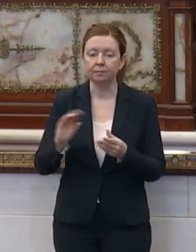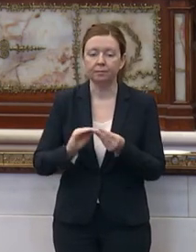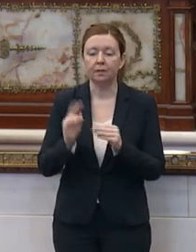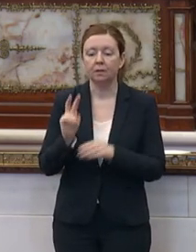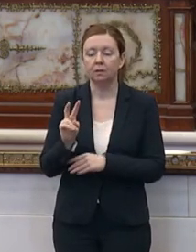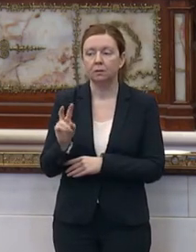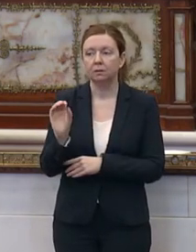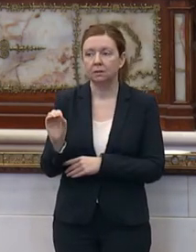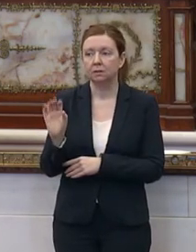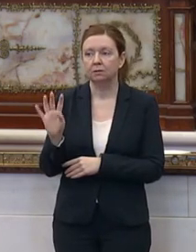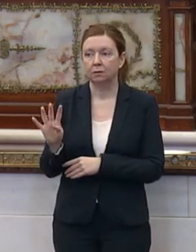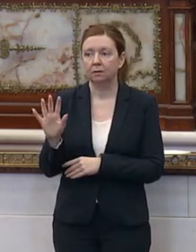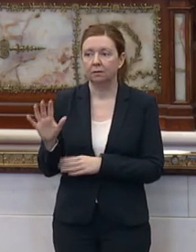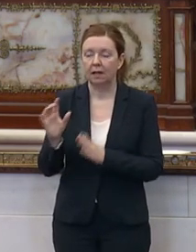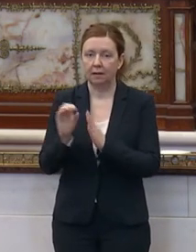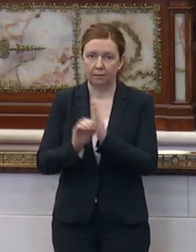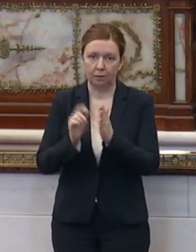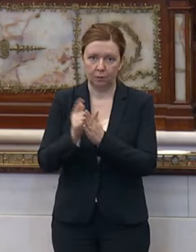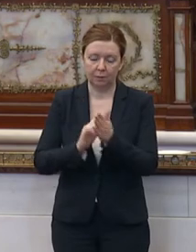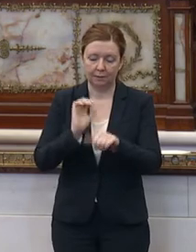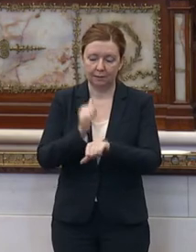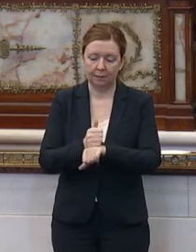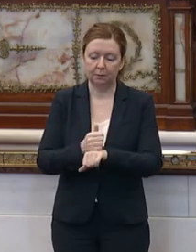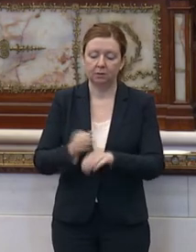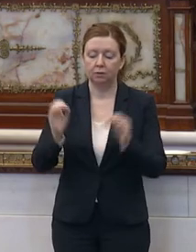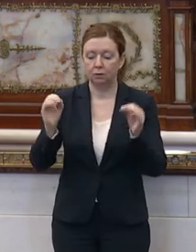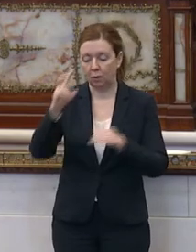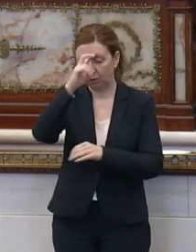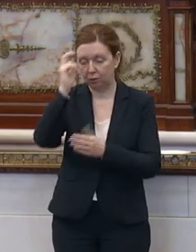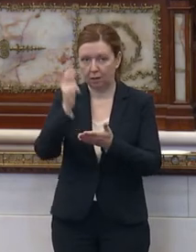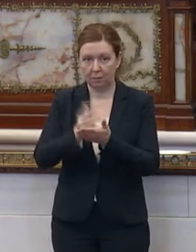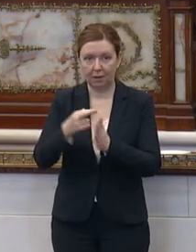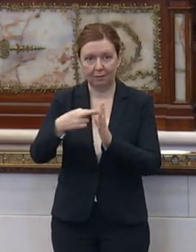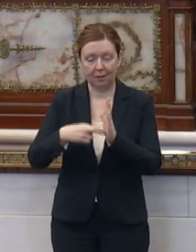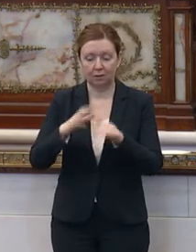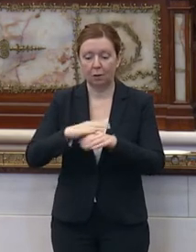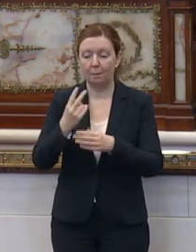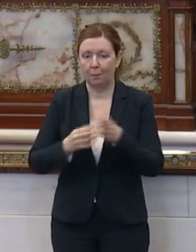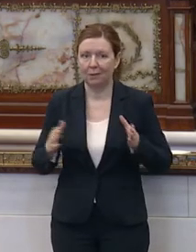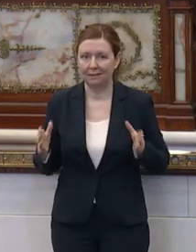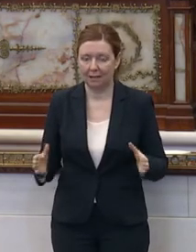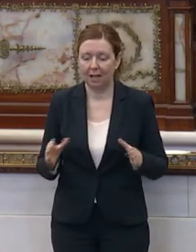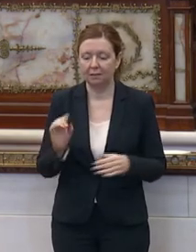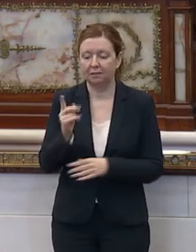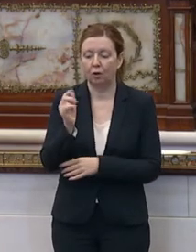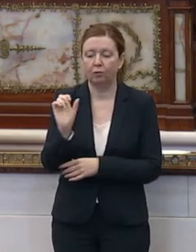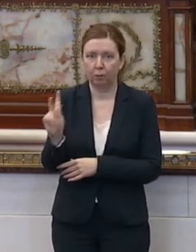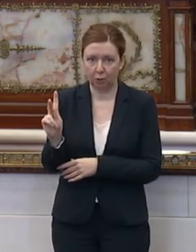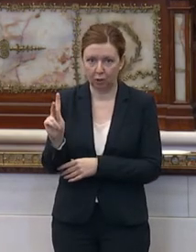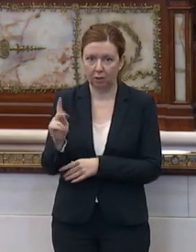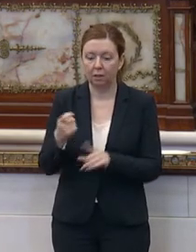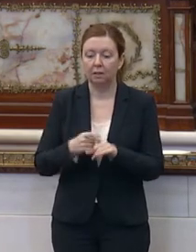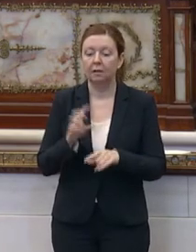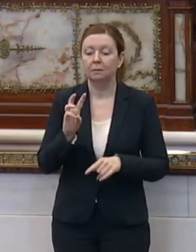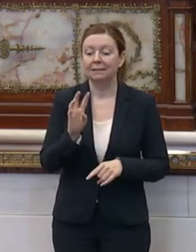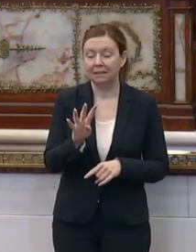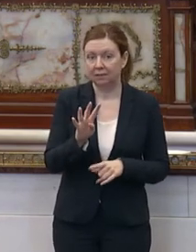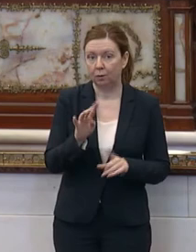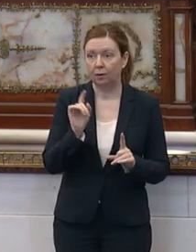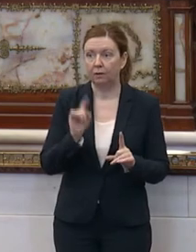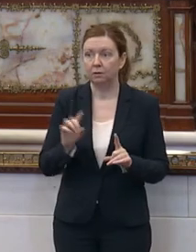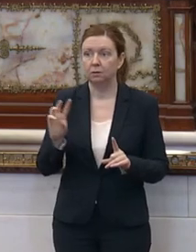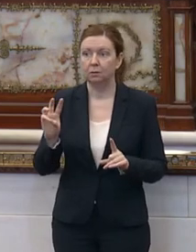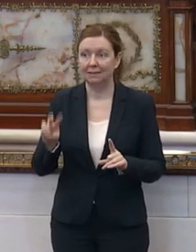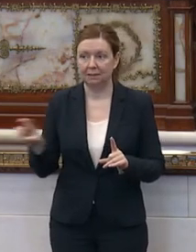number 220045, entitled an ordinance establishing a no truck parking regulation on both sides of Overbrook Avenue from 64th Street